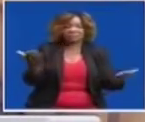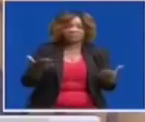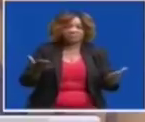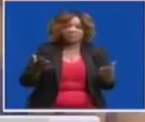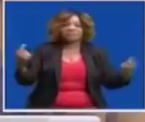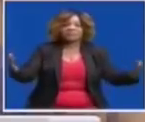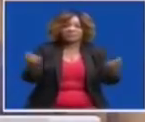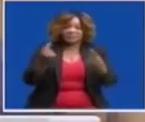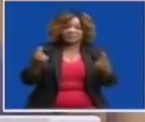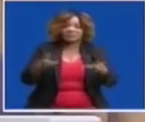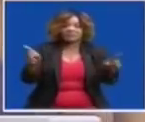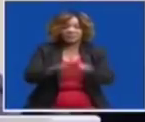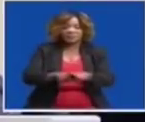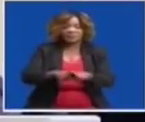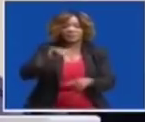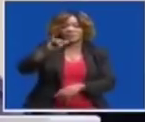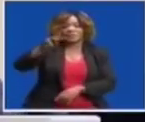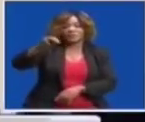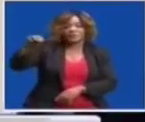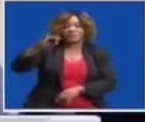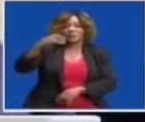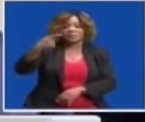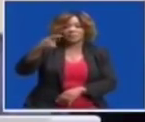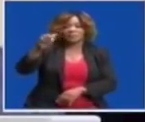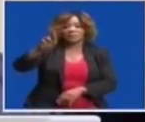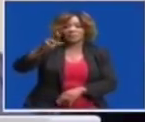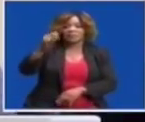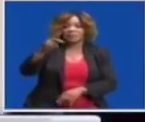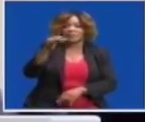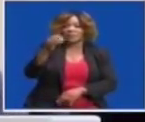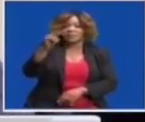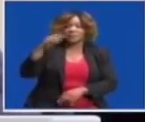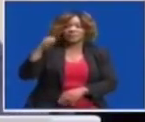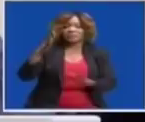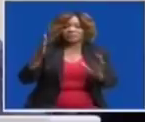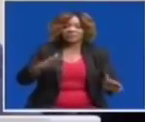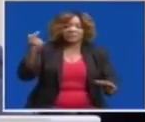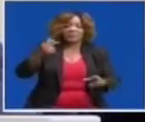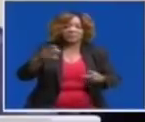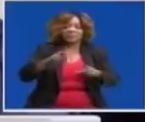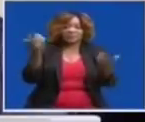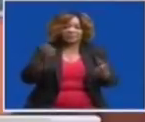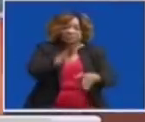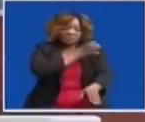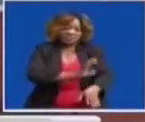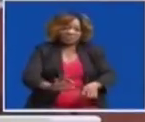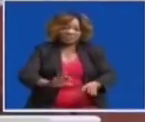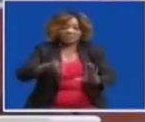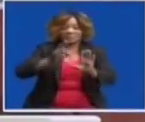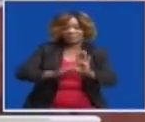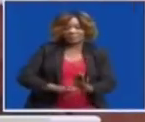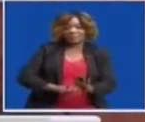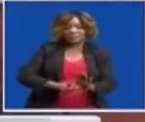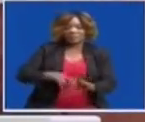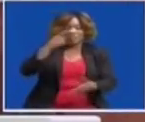was the same with immigration officers. Immigration officer, there is no one, only chairs and the computers. What was even